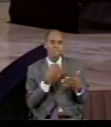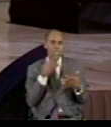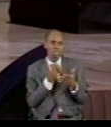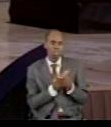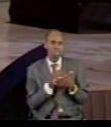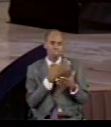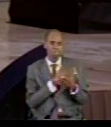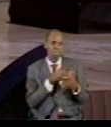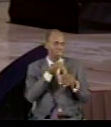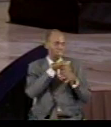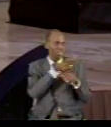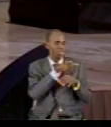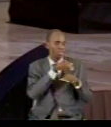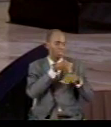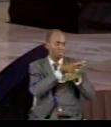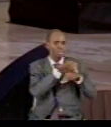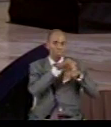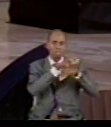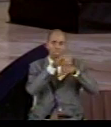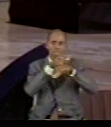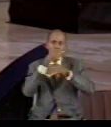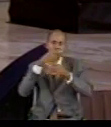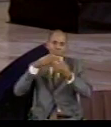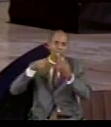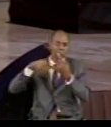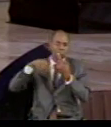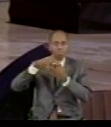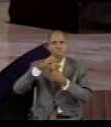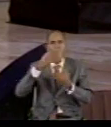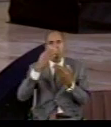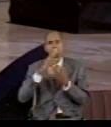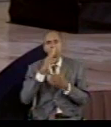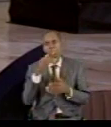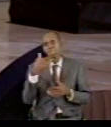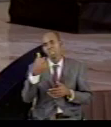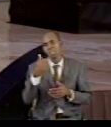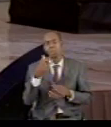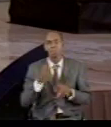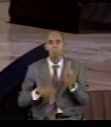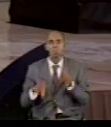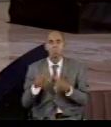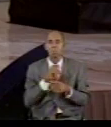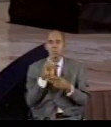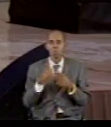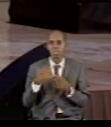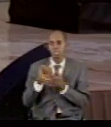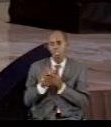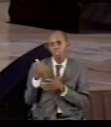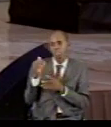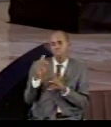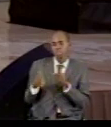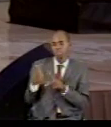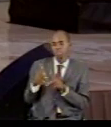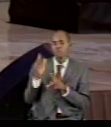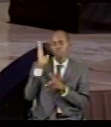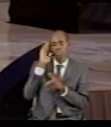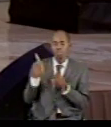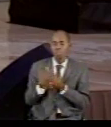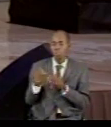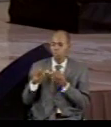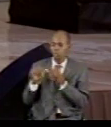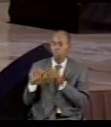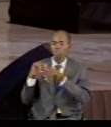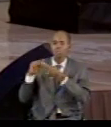people. Pass it to, they say, at least 10 other people. When it gets to those people, pass it on, pass it on.